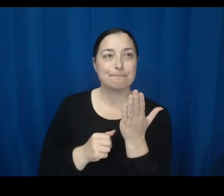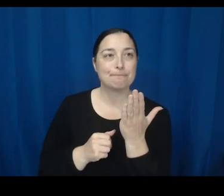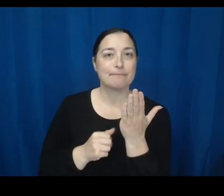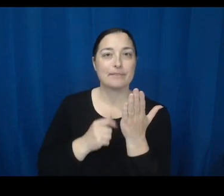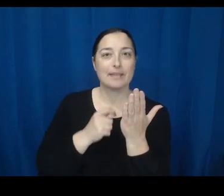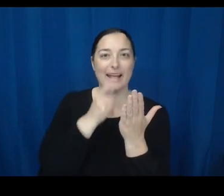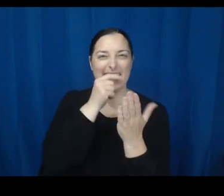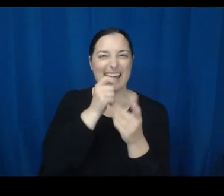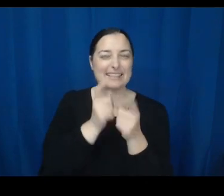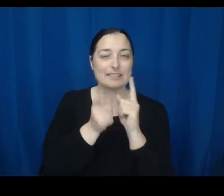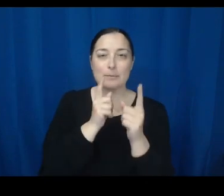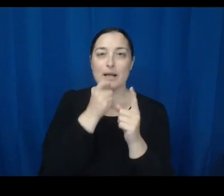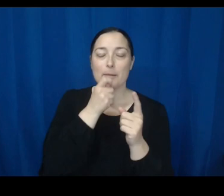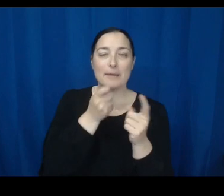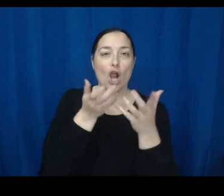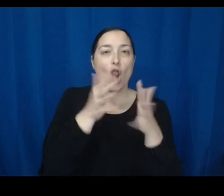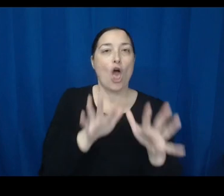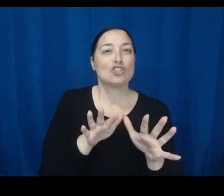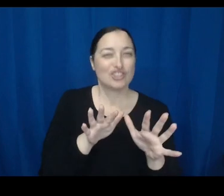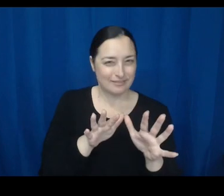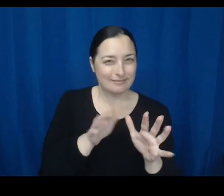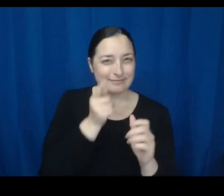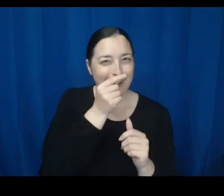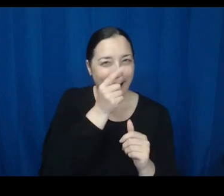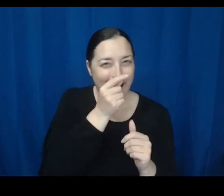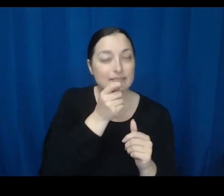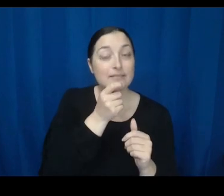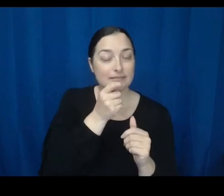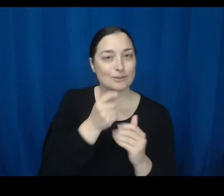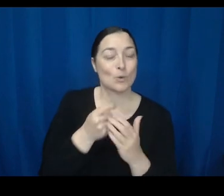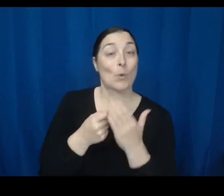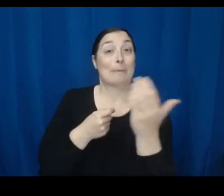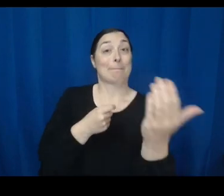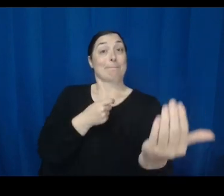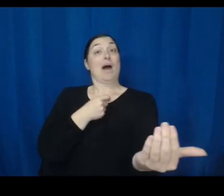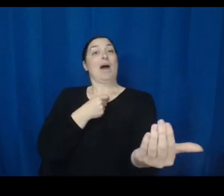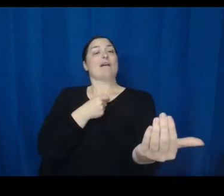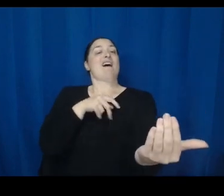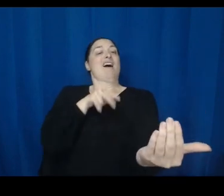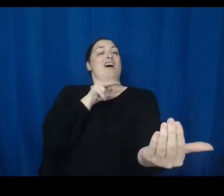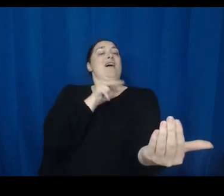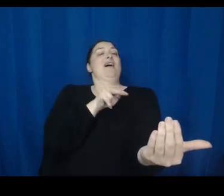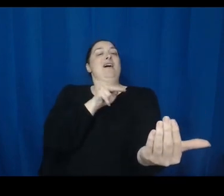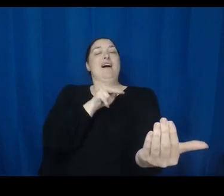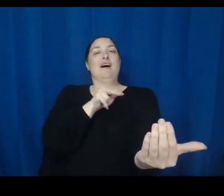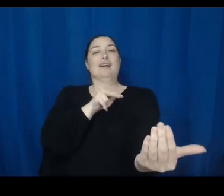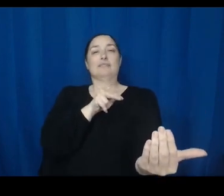details. So stepping back suddenly helps you to see it